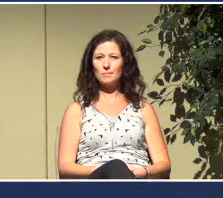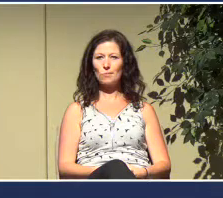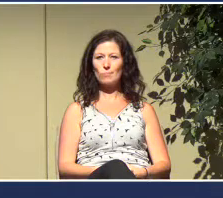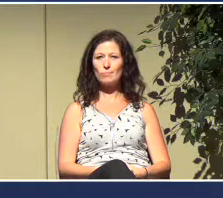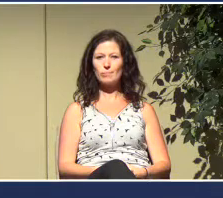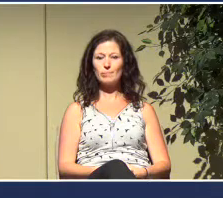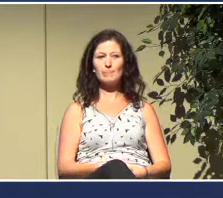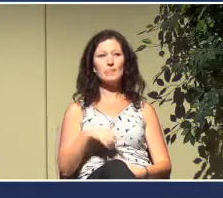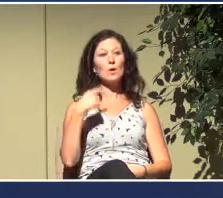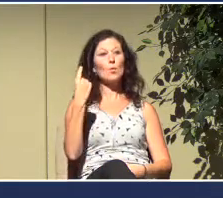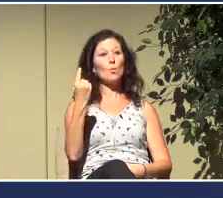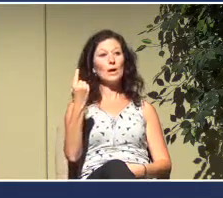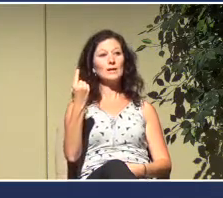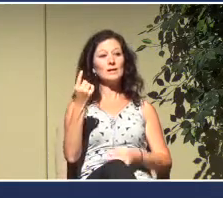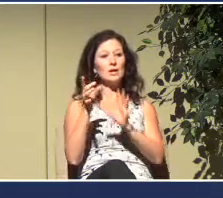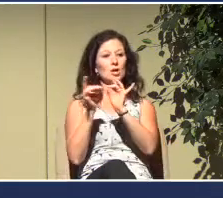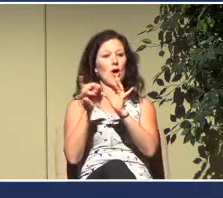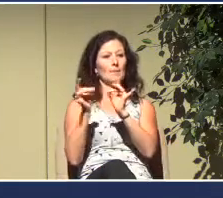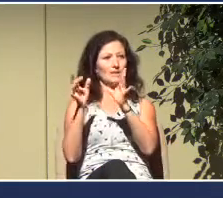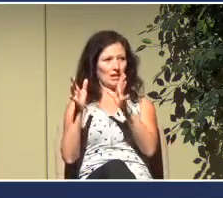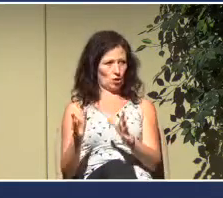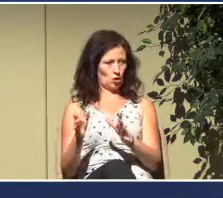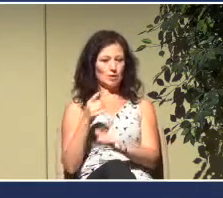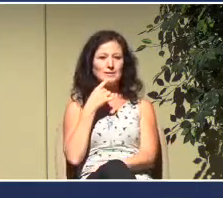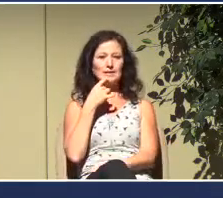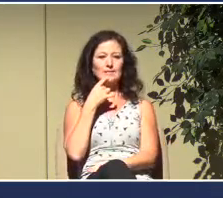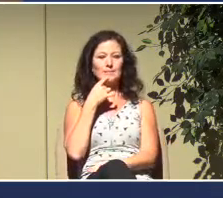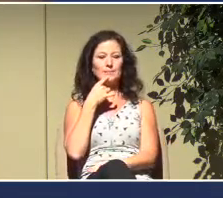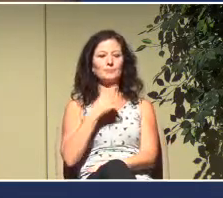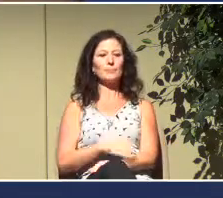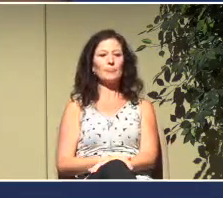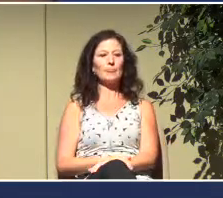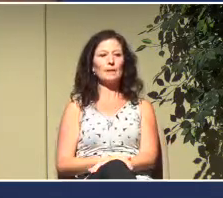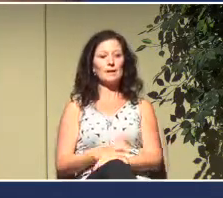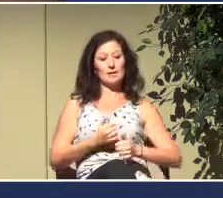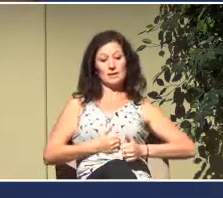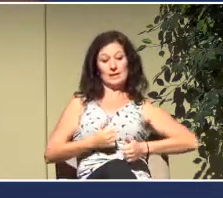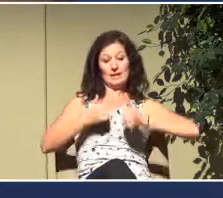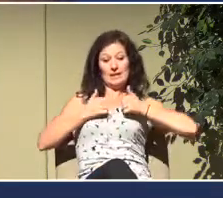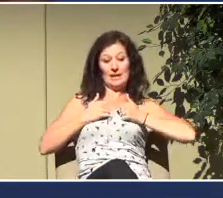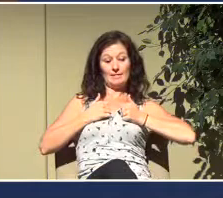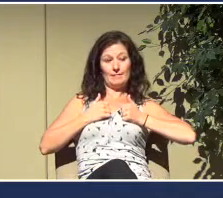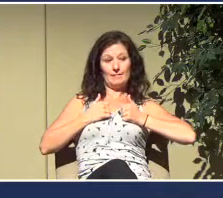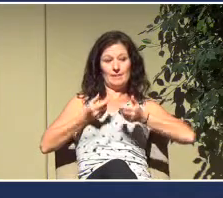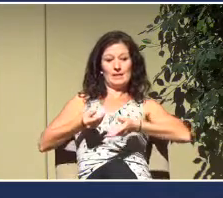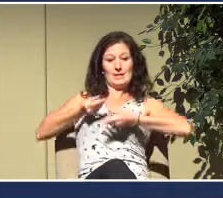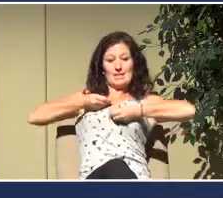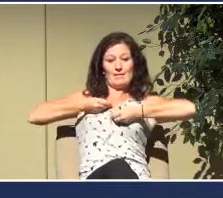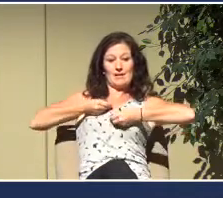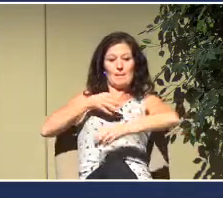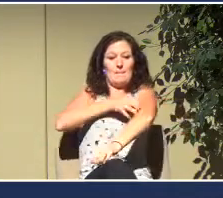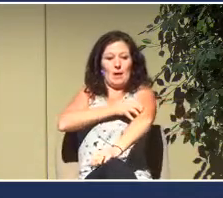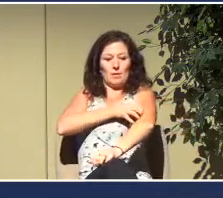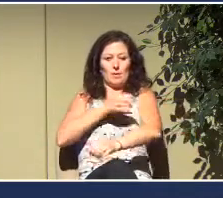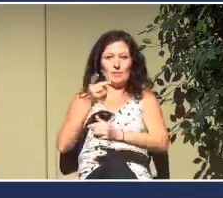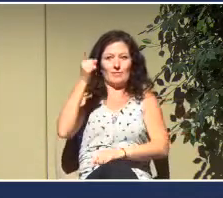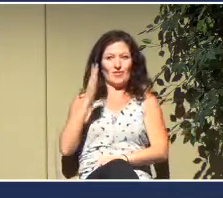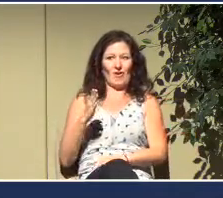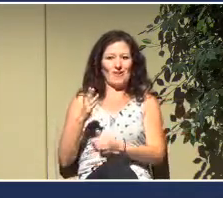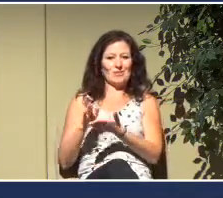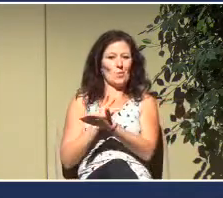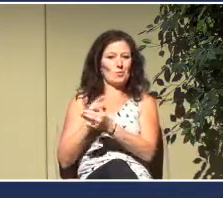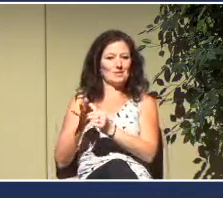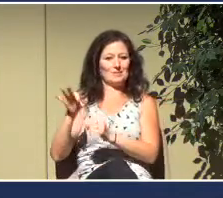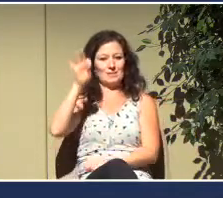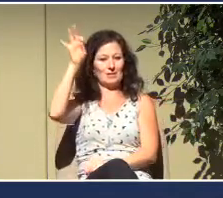One commentator says that Paul reminds his readers that the life-giving power of God's Spirit is finally